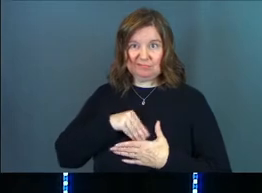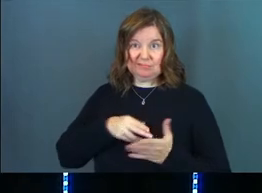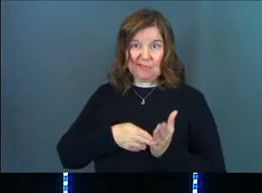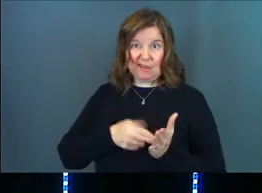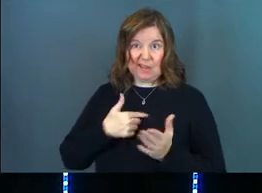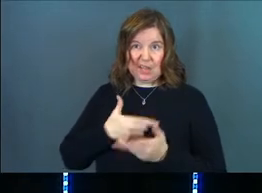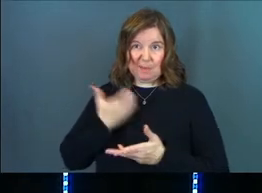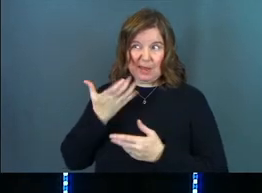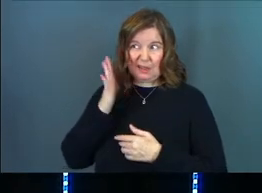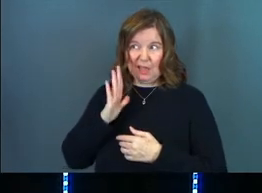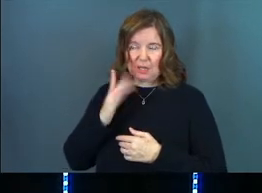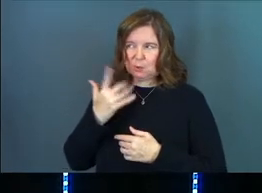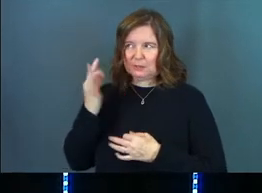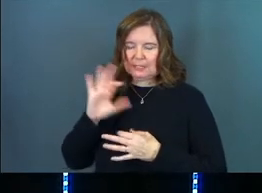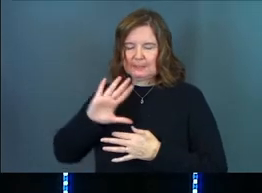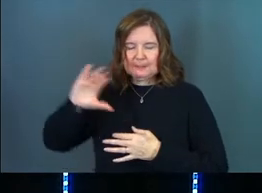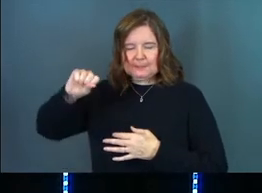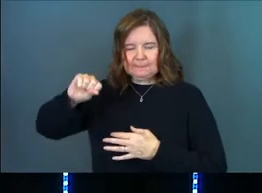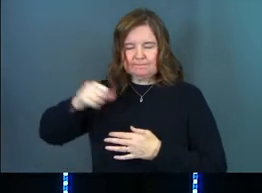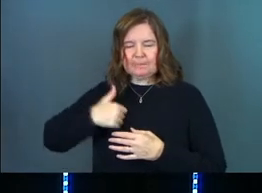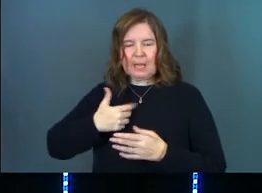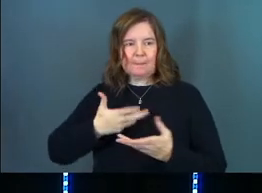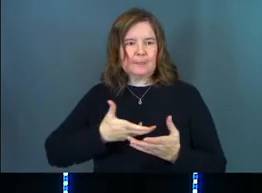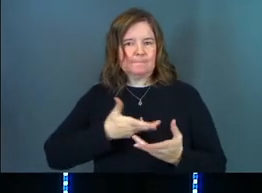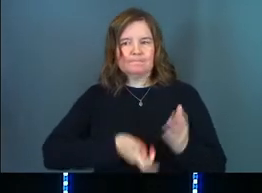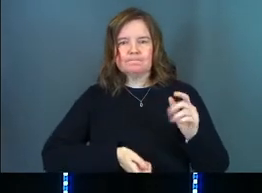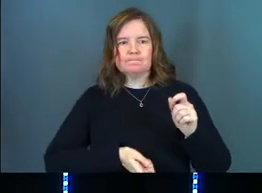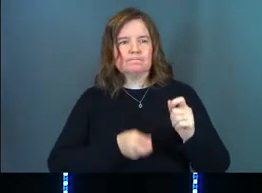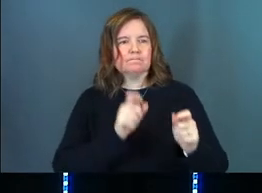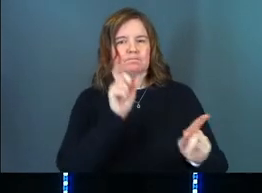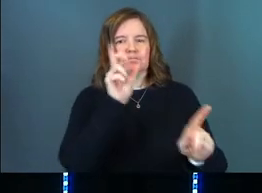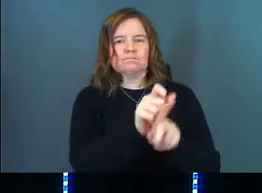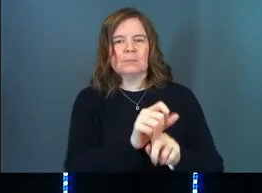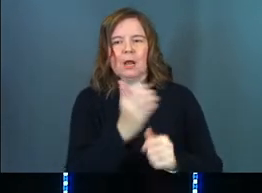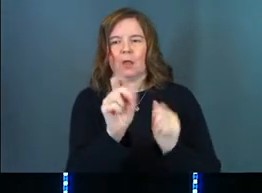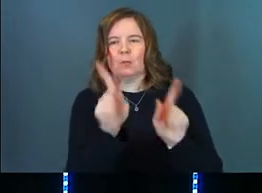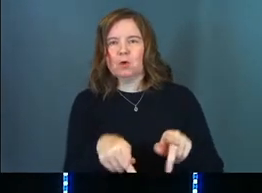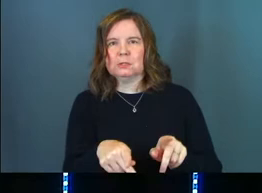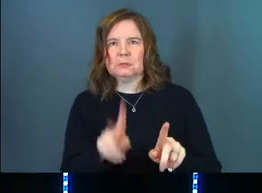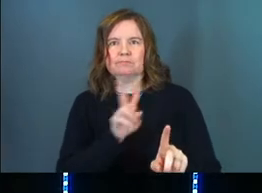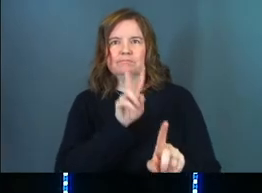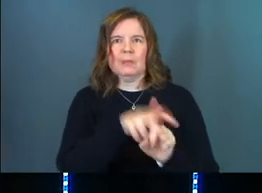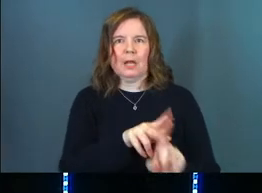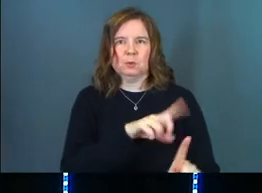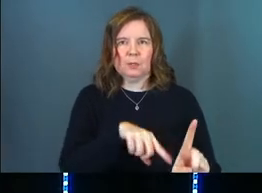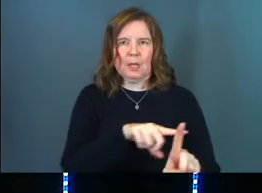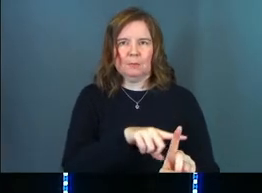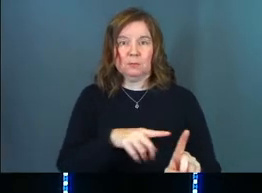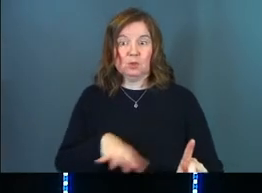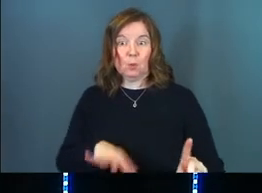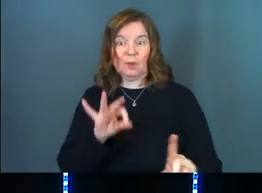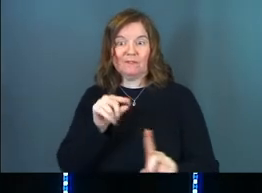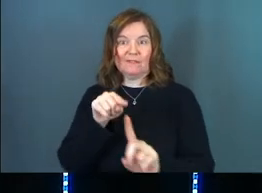somebody else to make the enemy. And we find Malchus. And we pick up our sword against him.